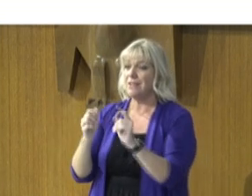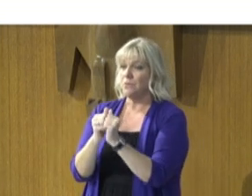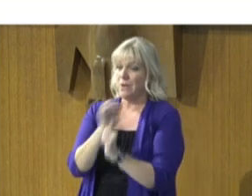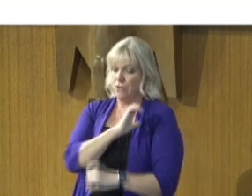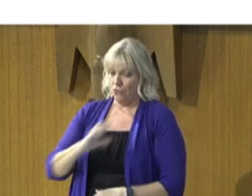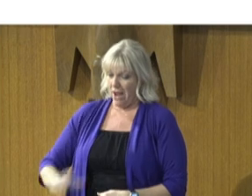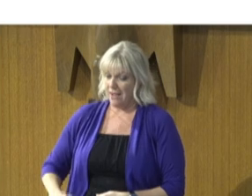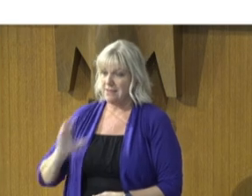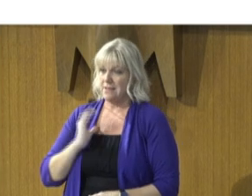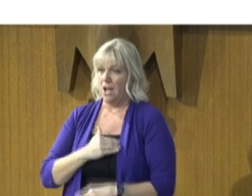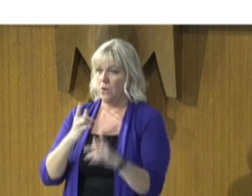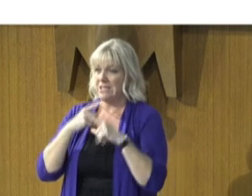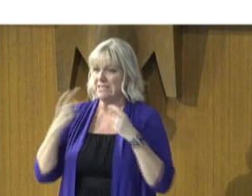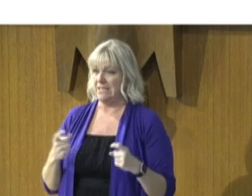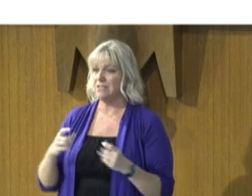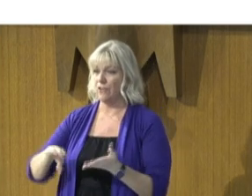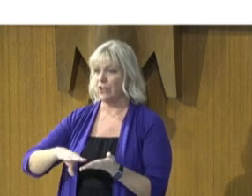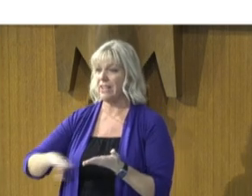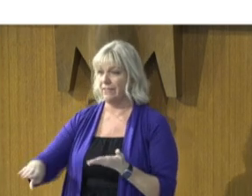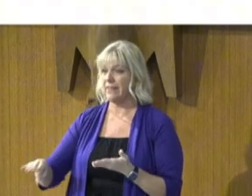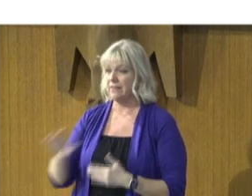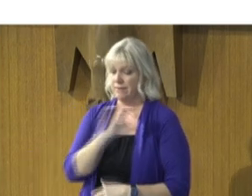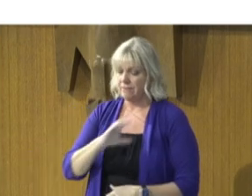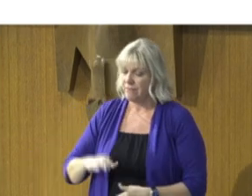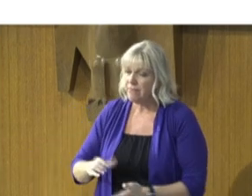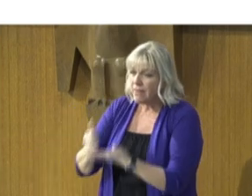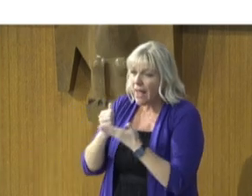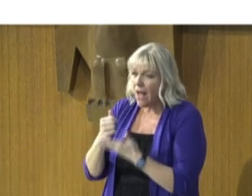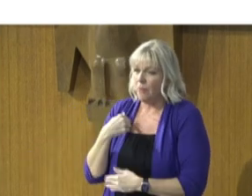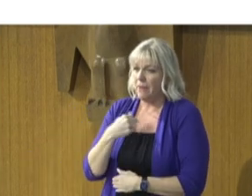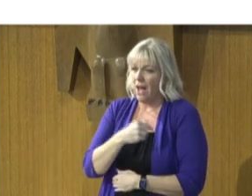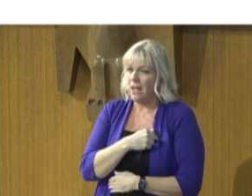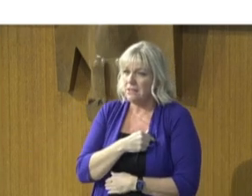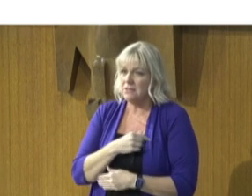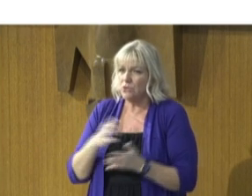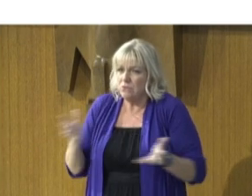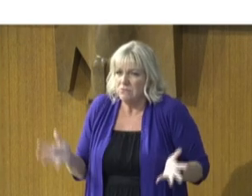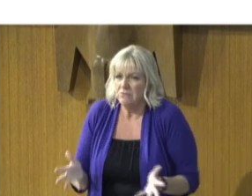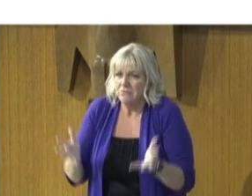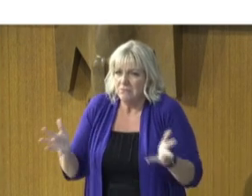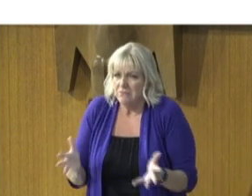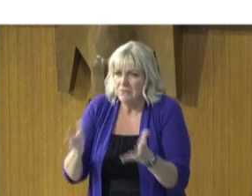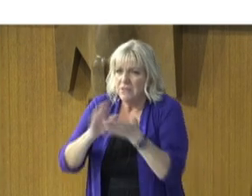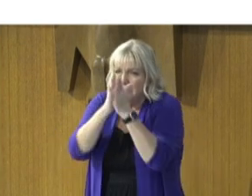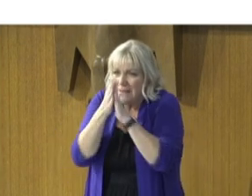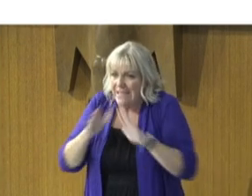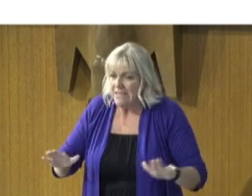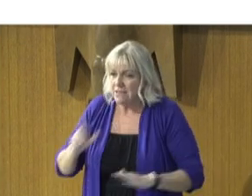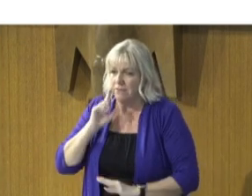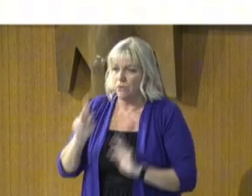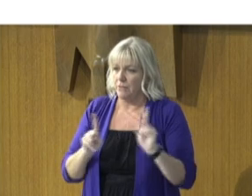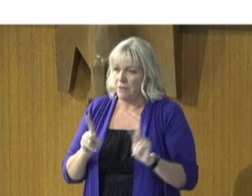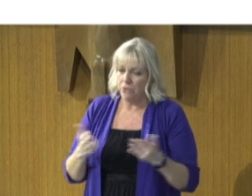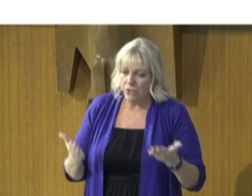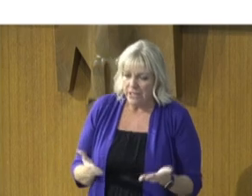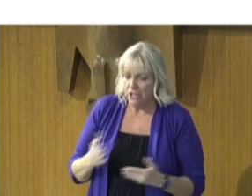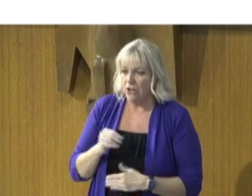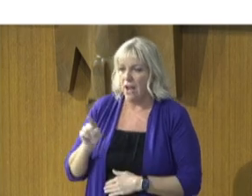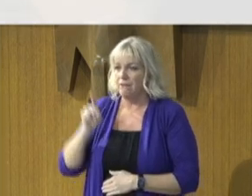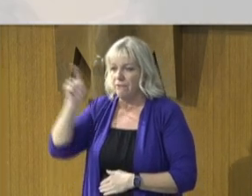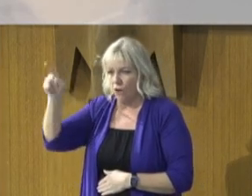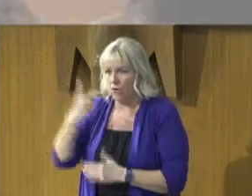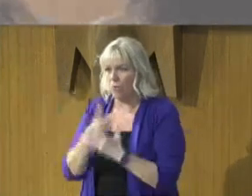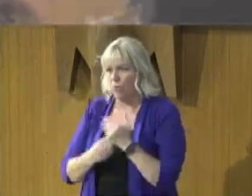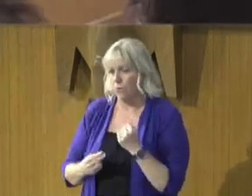are forgiven. May Christ help us continue to sow seeds of peace to those who are near and far.